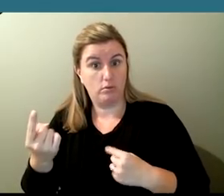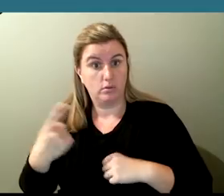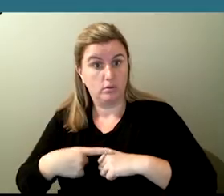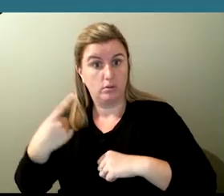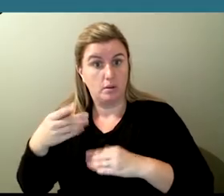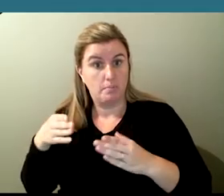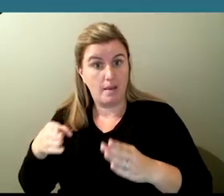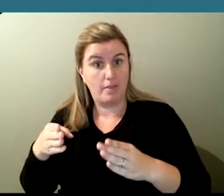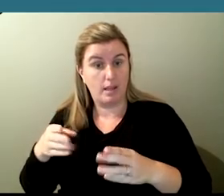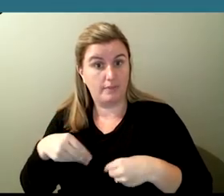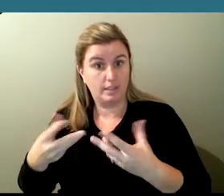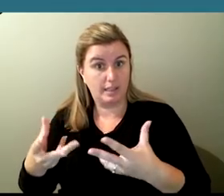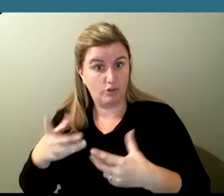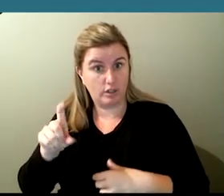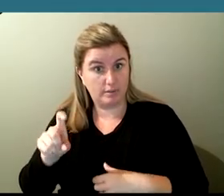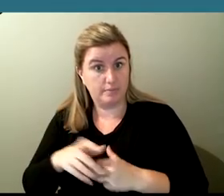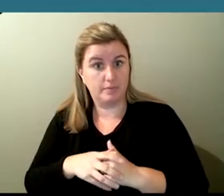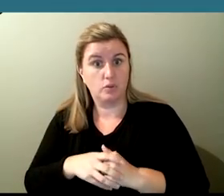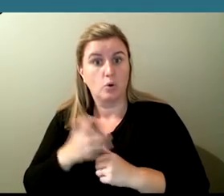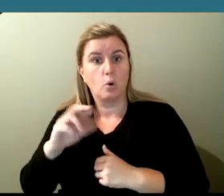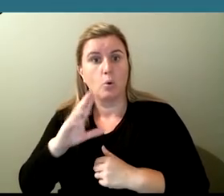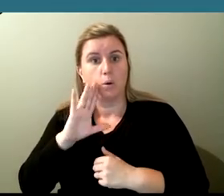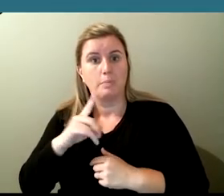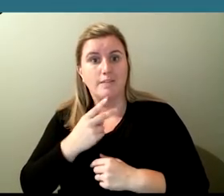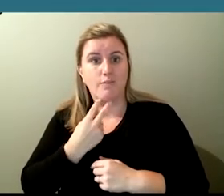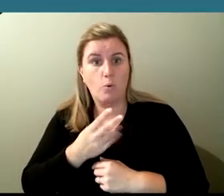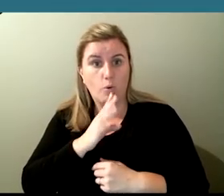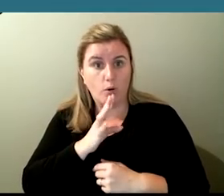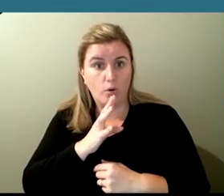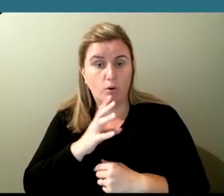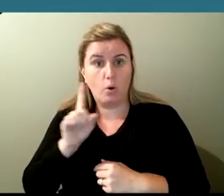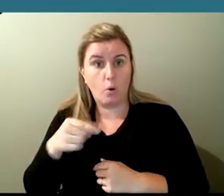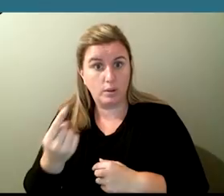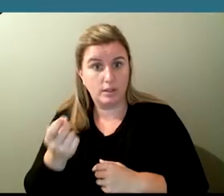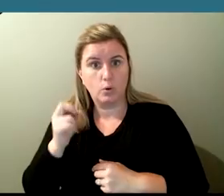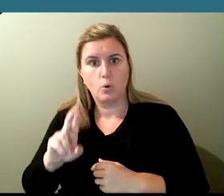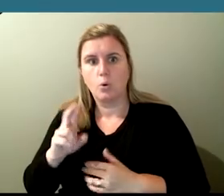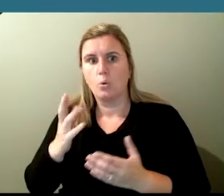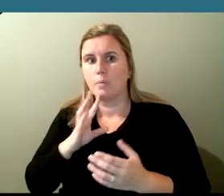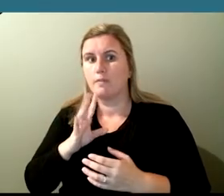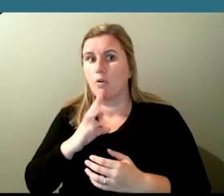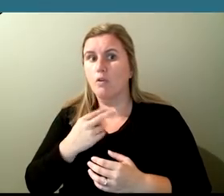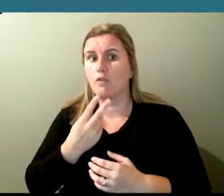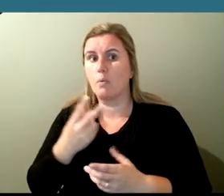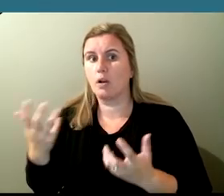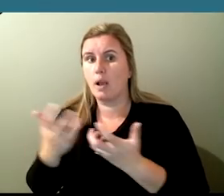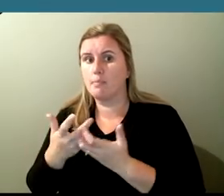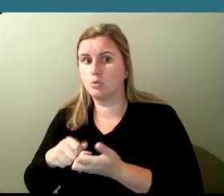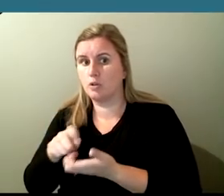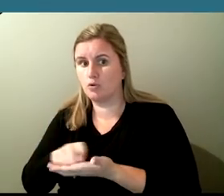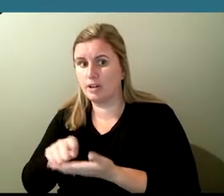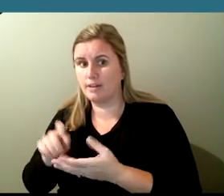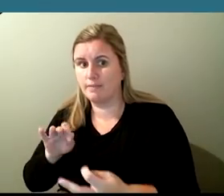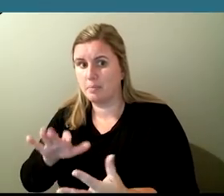method of delivery? Is it going to be verbal only, or is it going to be verbal in combination with written